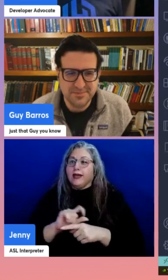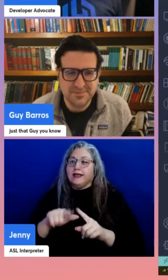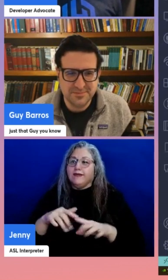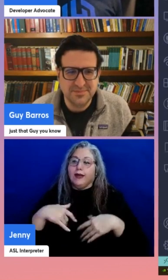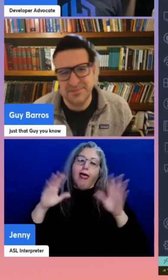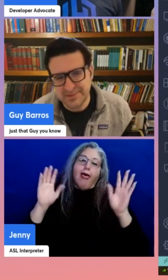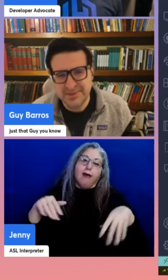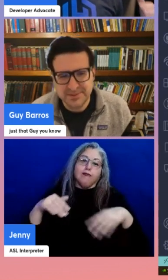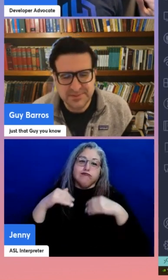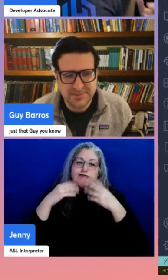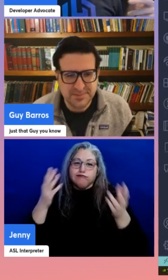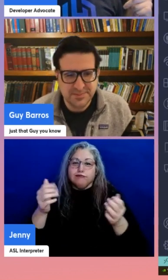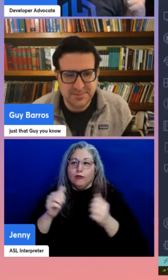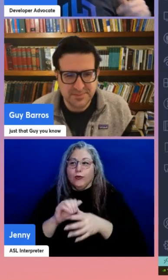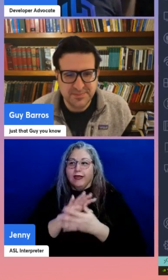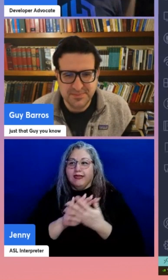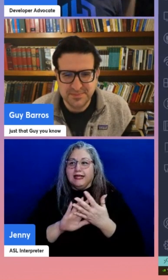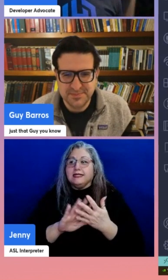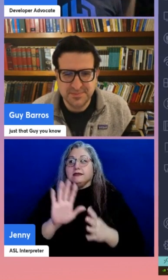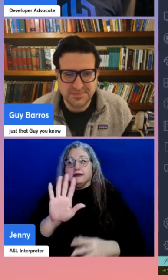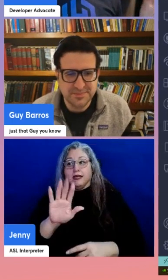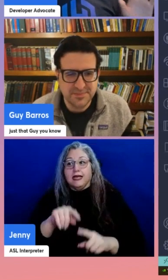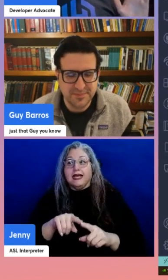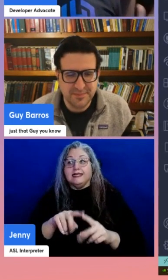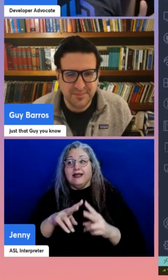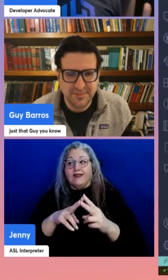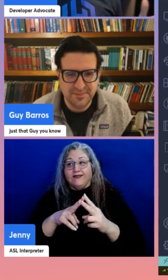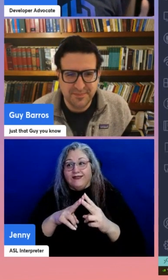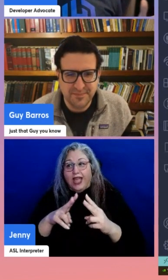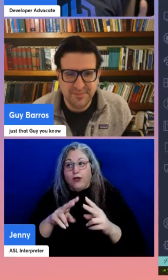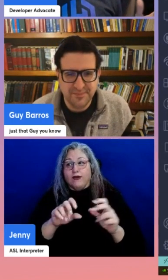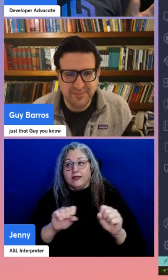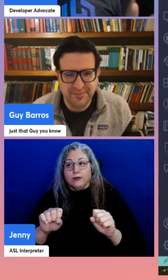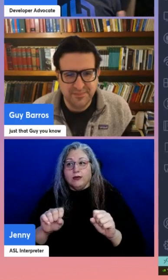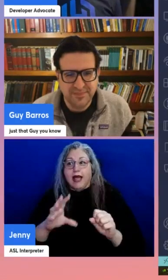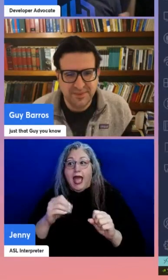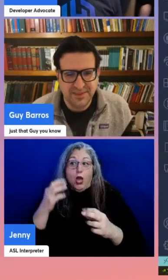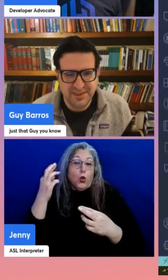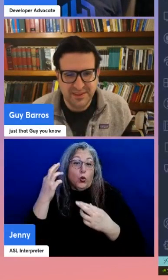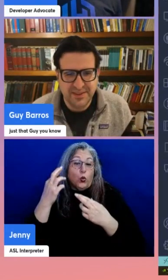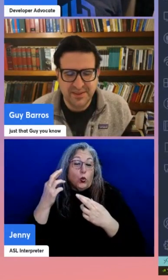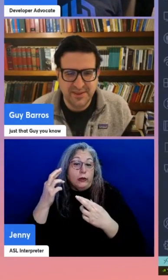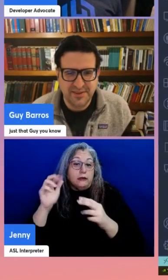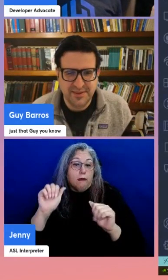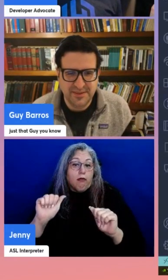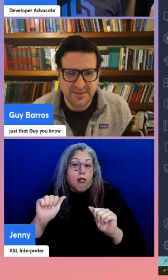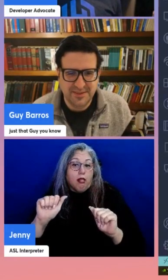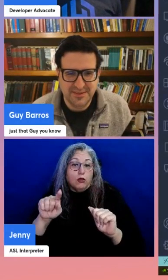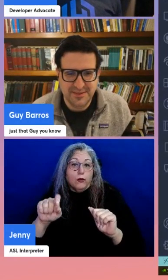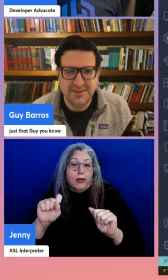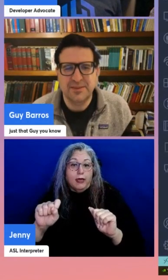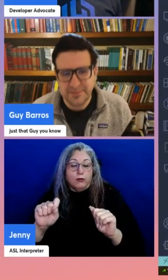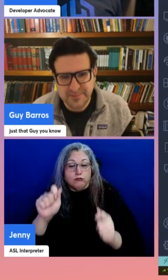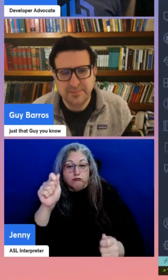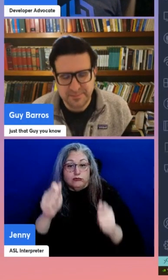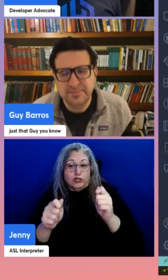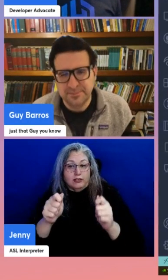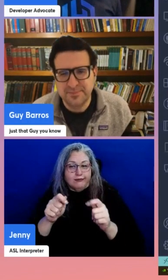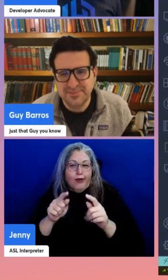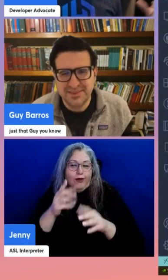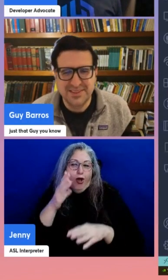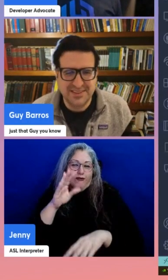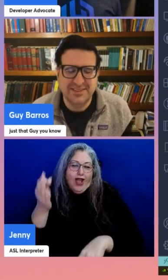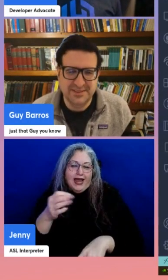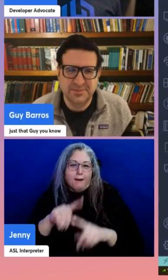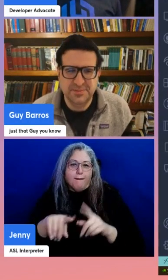doing some of this stuff, but it is very feasible and very reasonable that you can make changes on a Friday. Like, you just need the